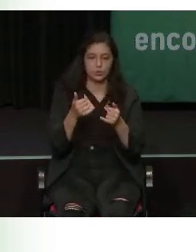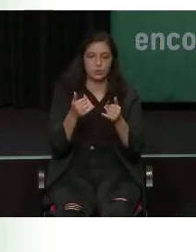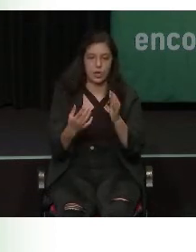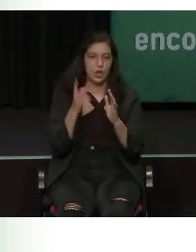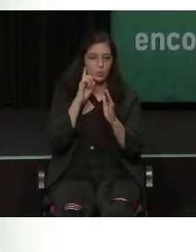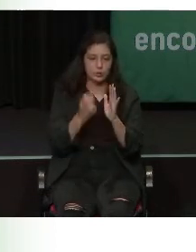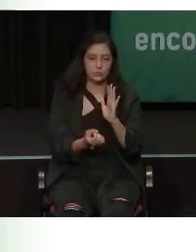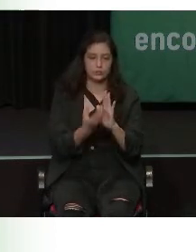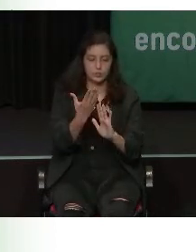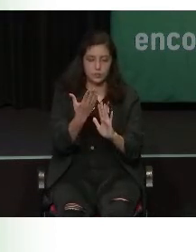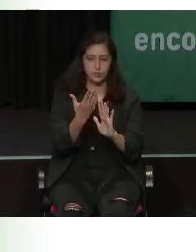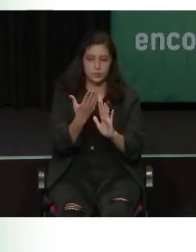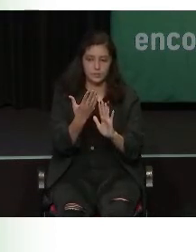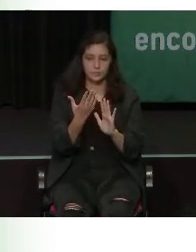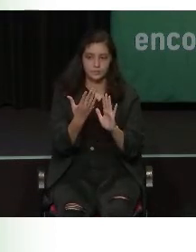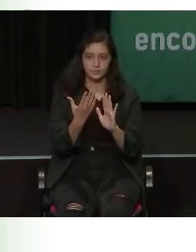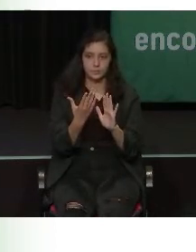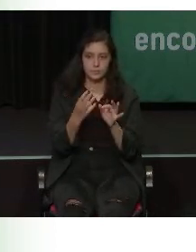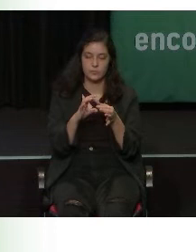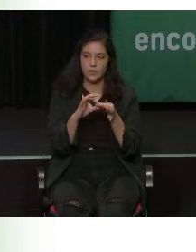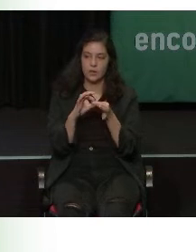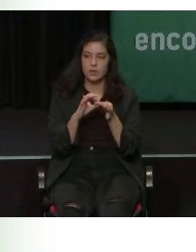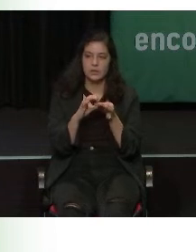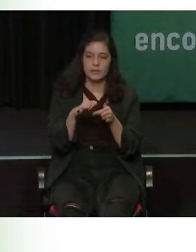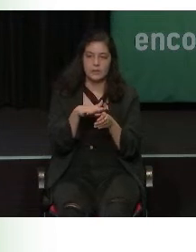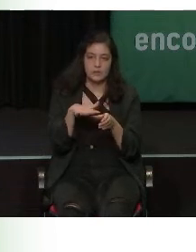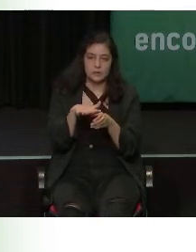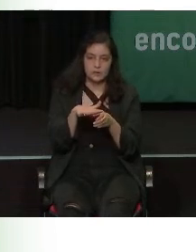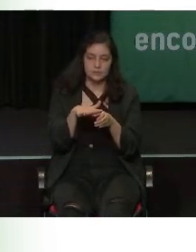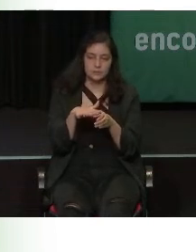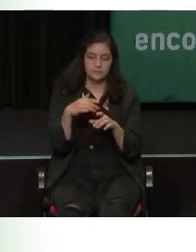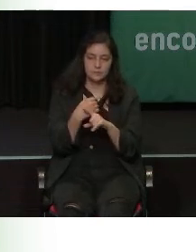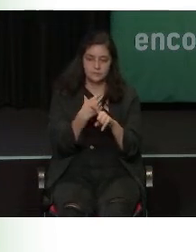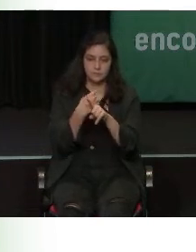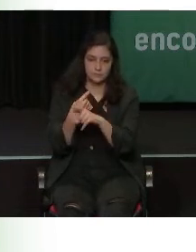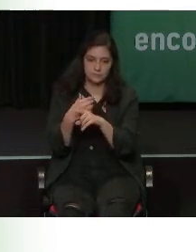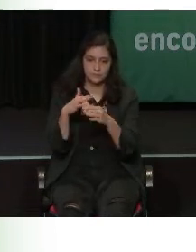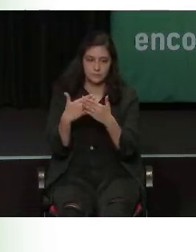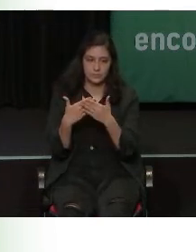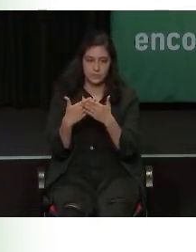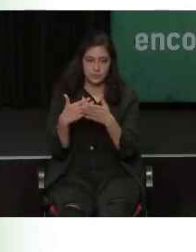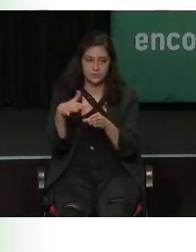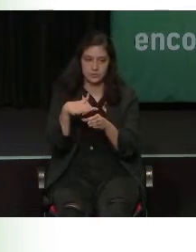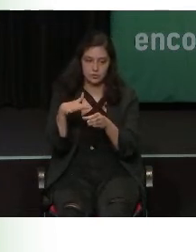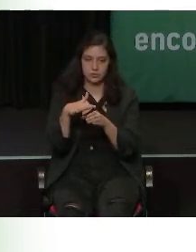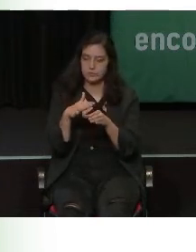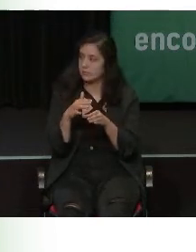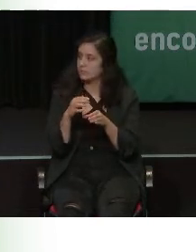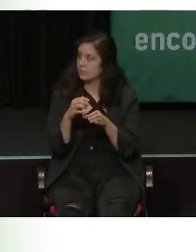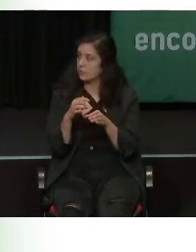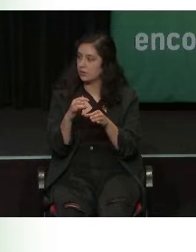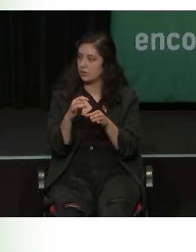importance of CTLA-4 in the case of Allison and PD-1 in the case of